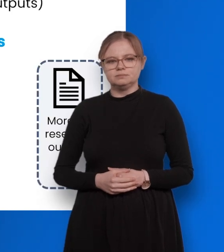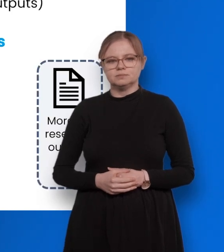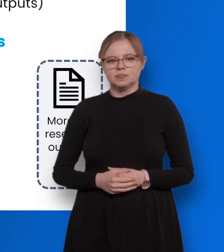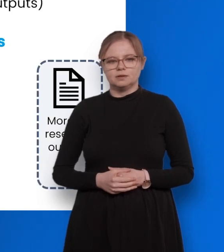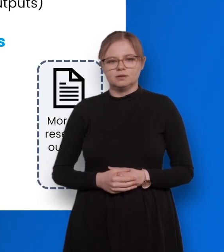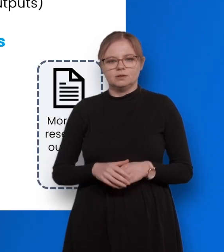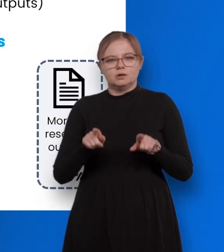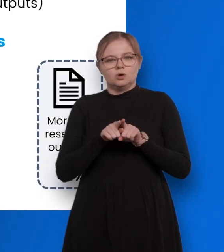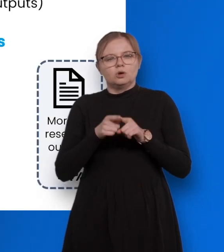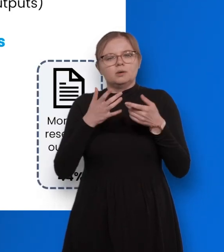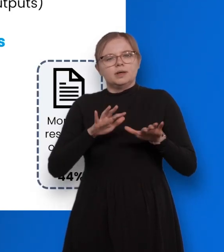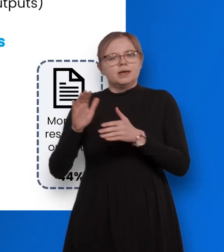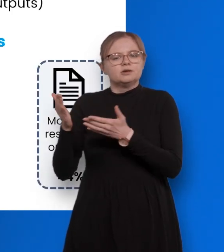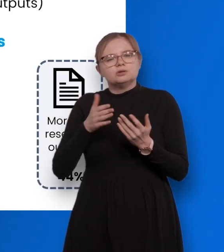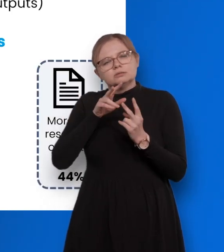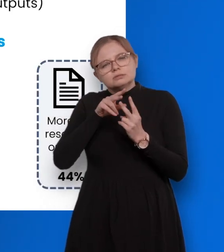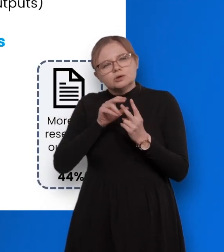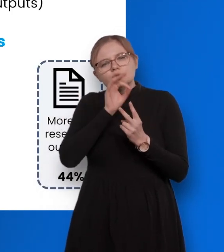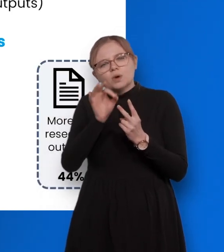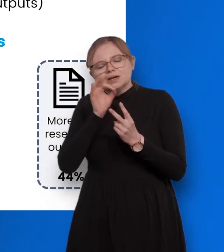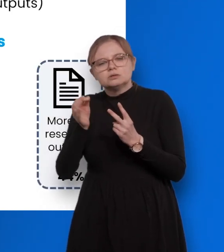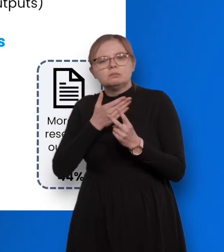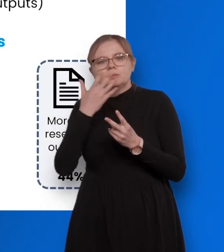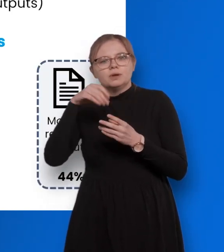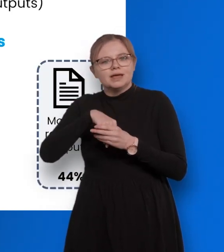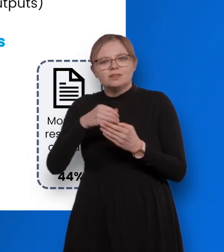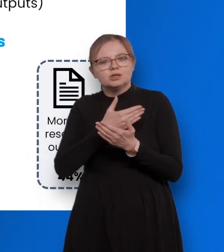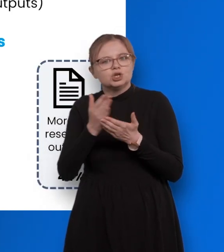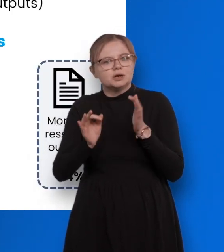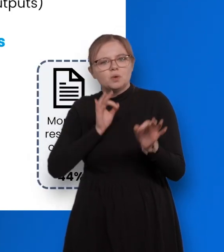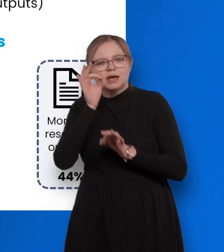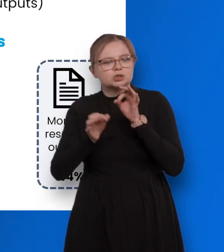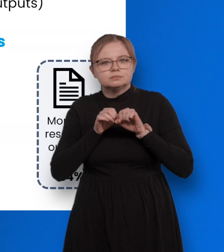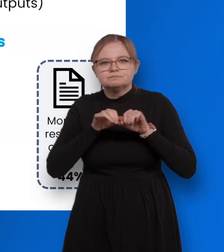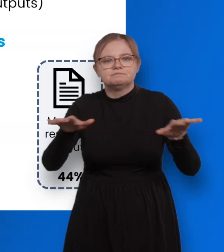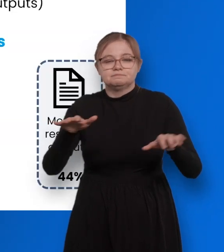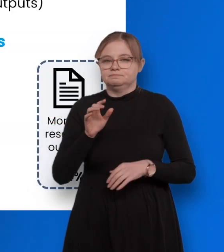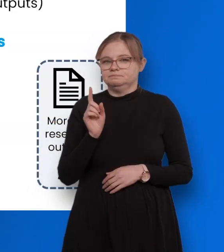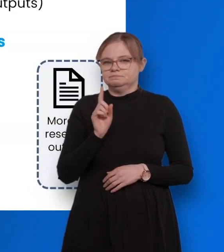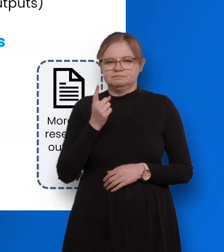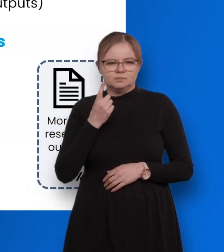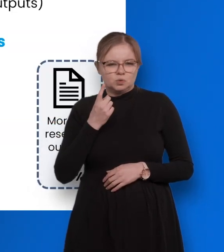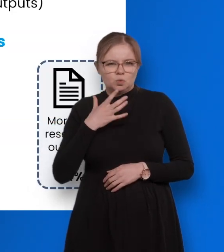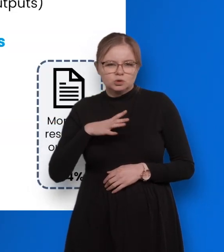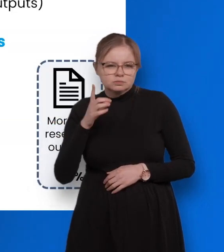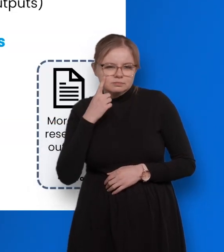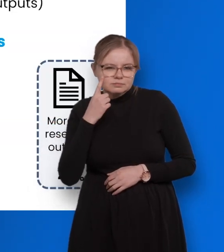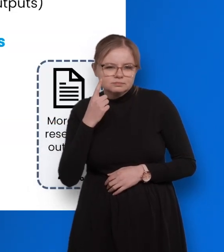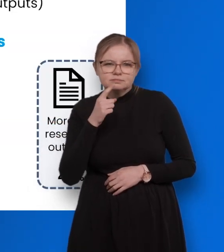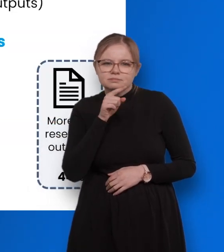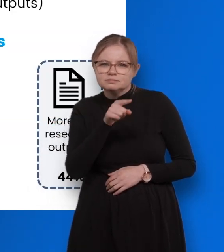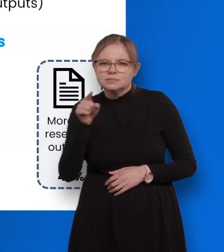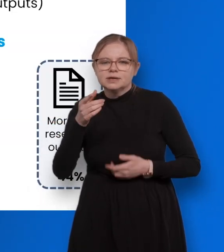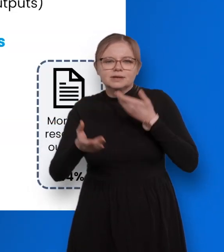We also introduced a couple of questions that weren't in the shared question set. This was to get a sense of actually how well embedded